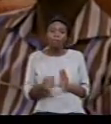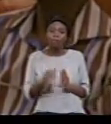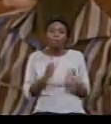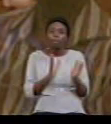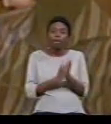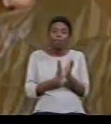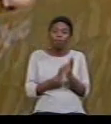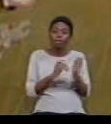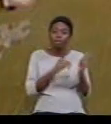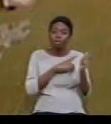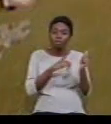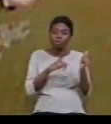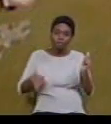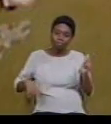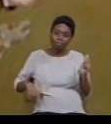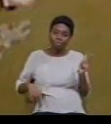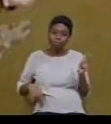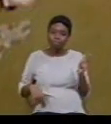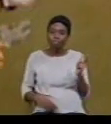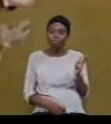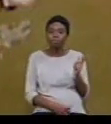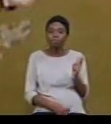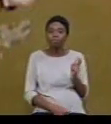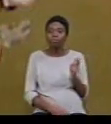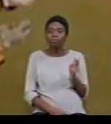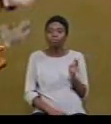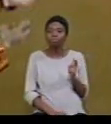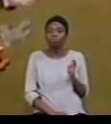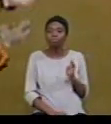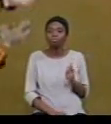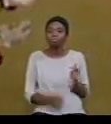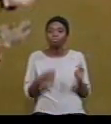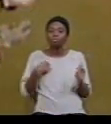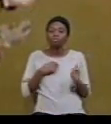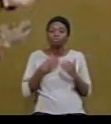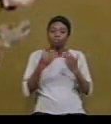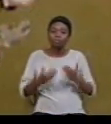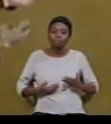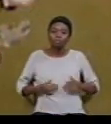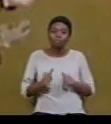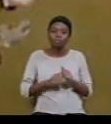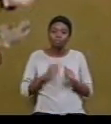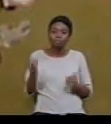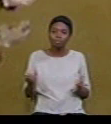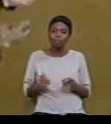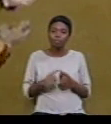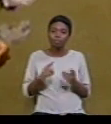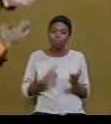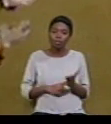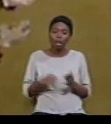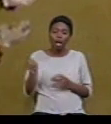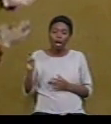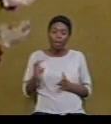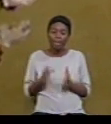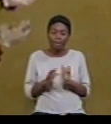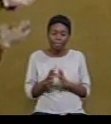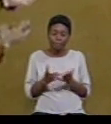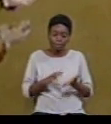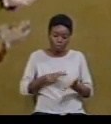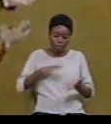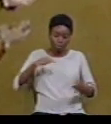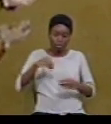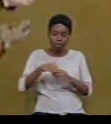Praise the Lord. We welcome everyone here to this Monday Bible study